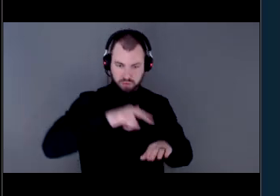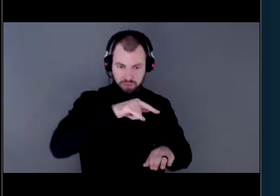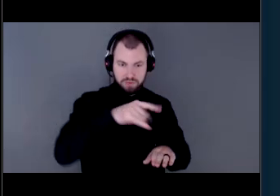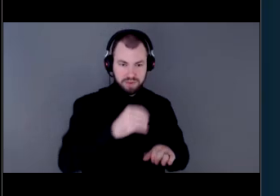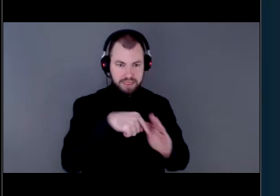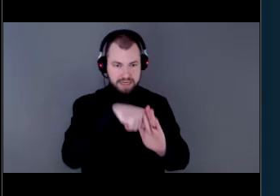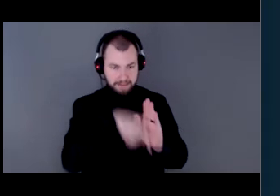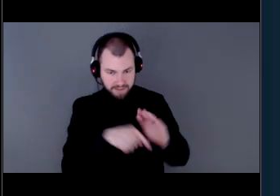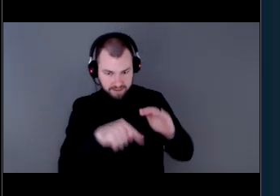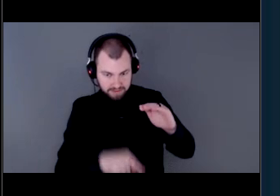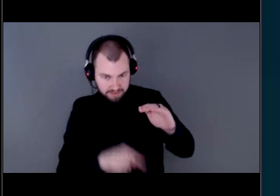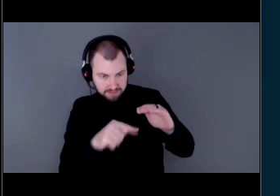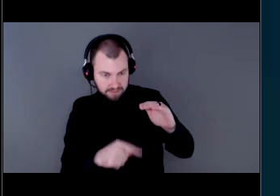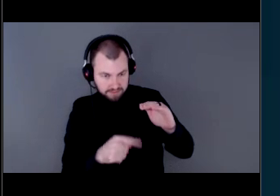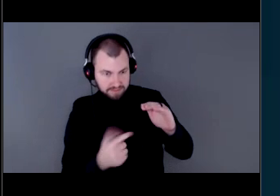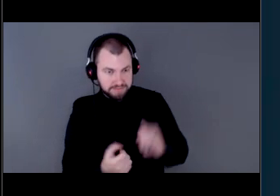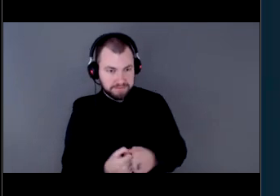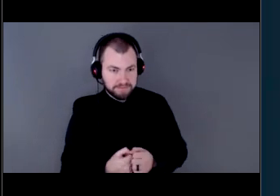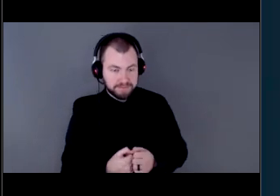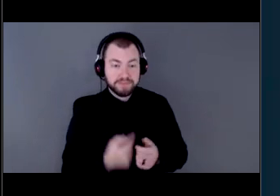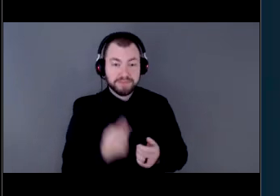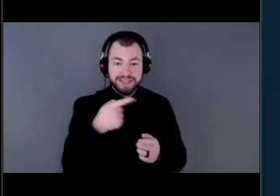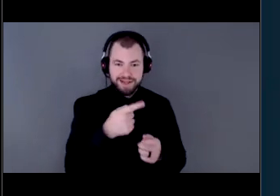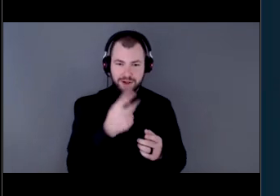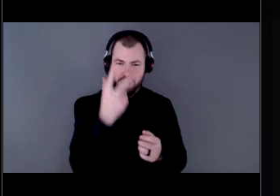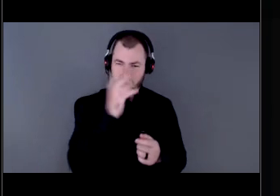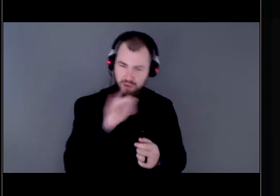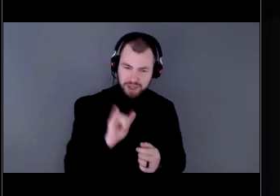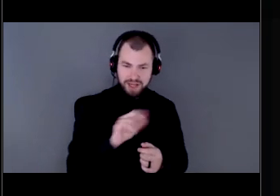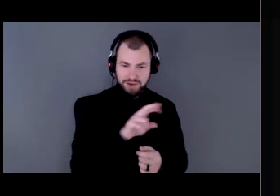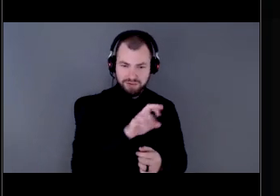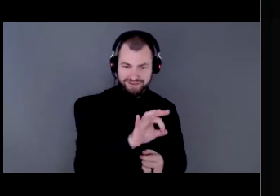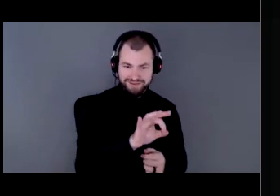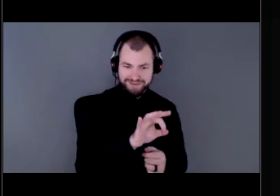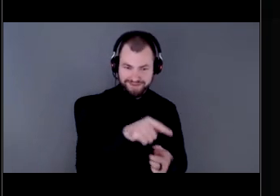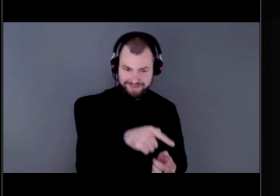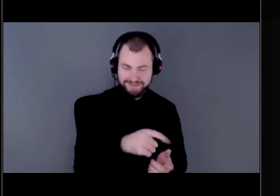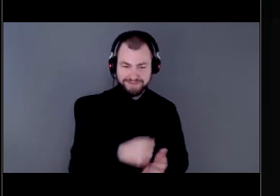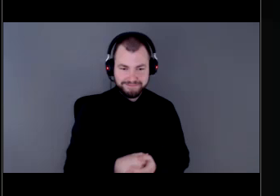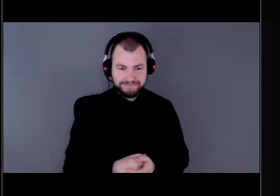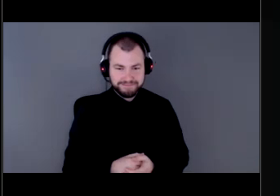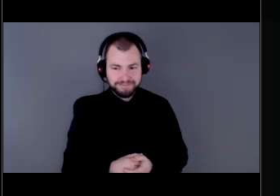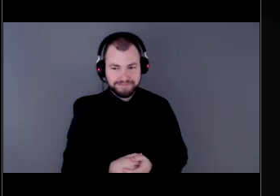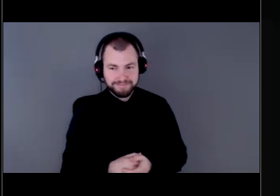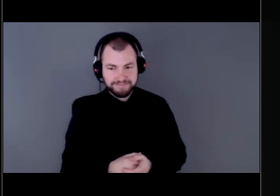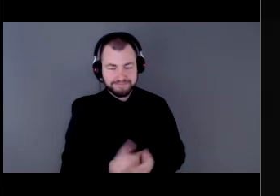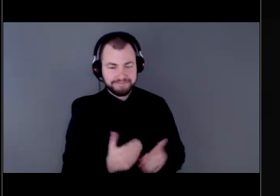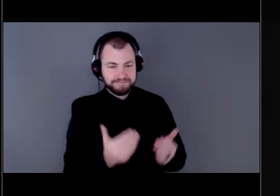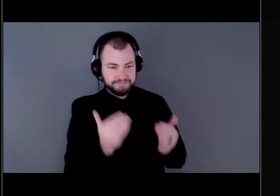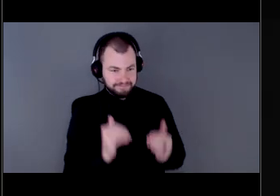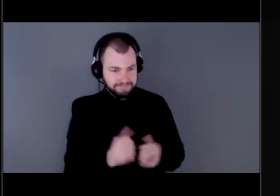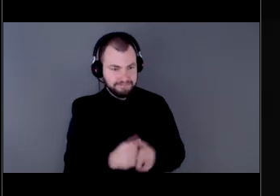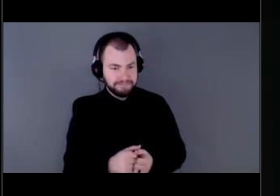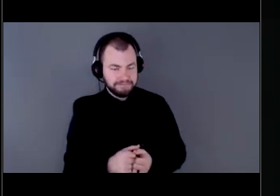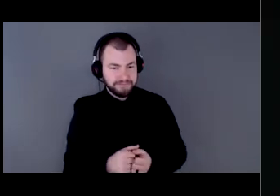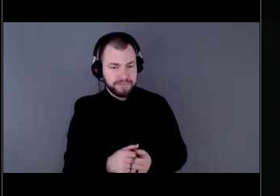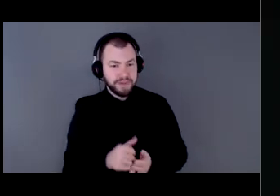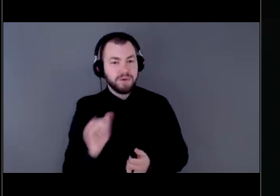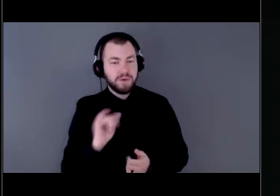As you can see, it looks a lot like the reef surrounding it. Next. And also collecting